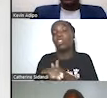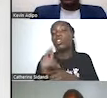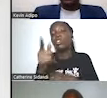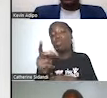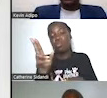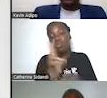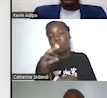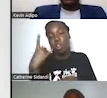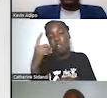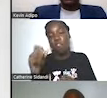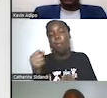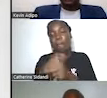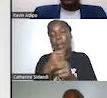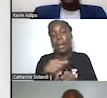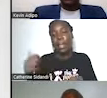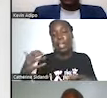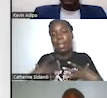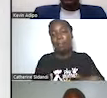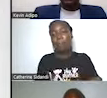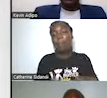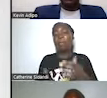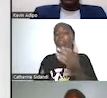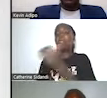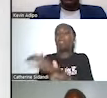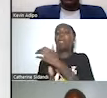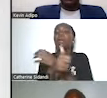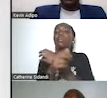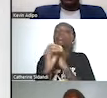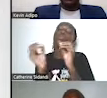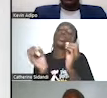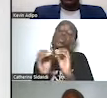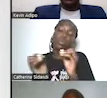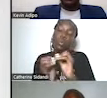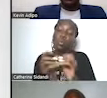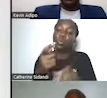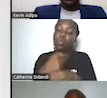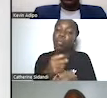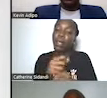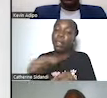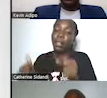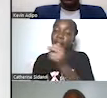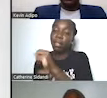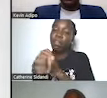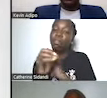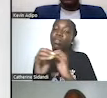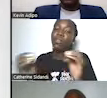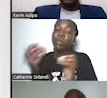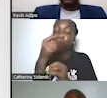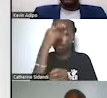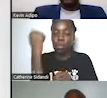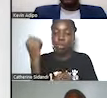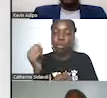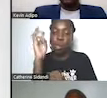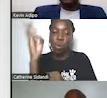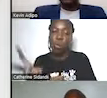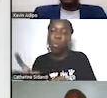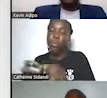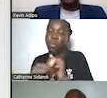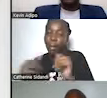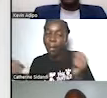harm anyone. That is the extent that we are saying that don't use it to harm anyone in terms of their personality or breaching